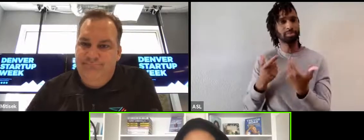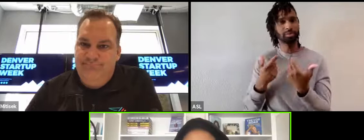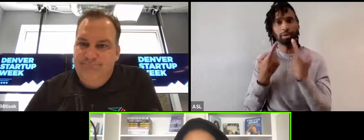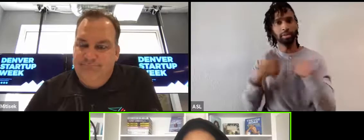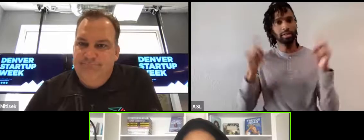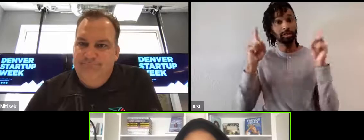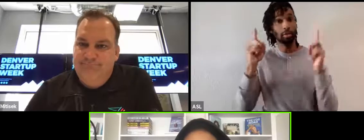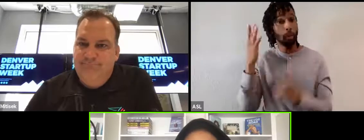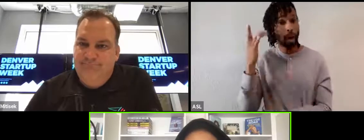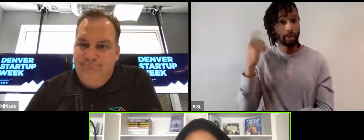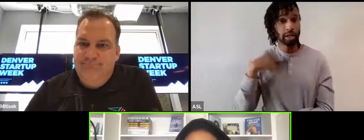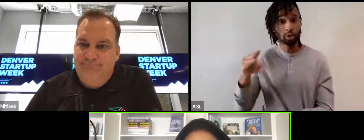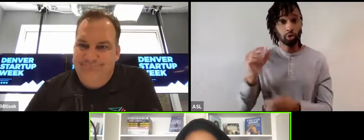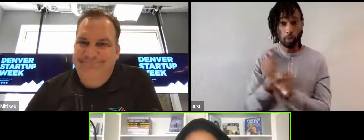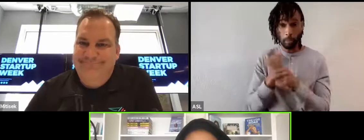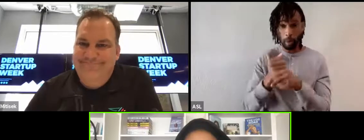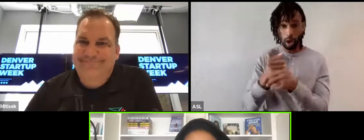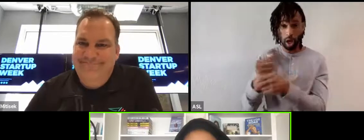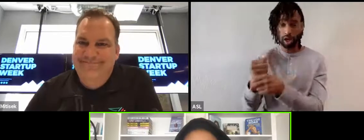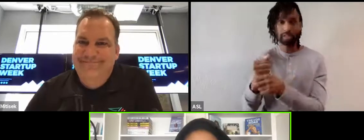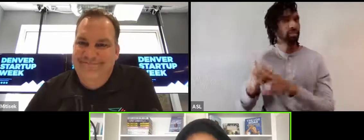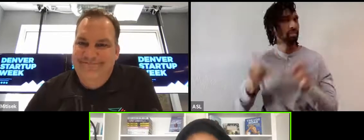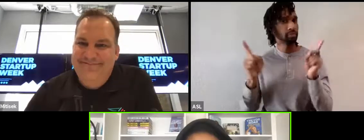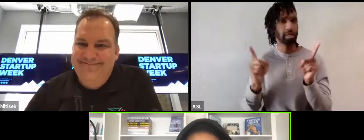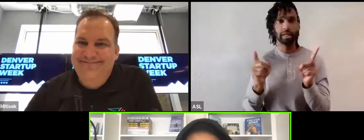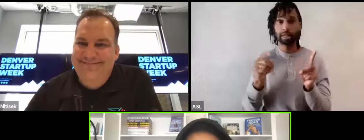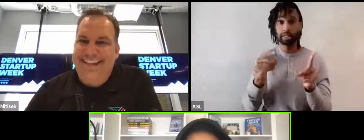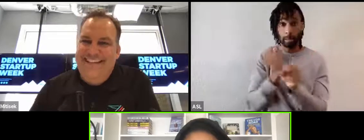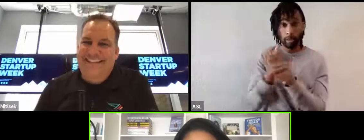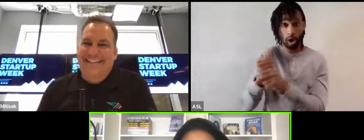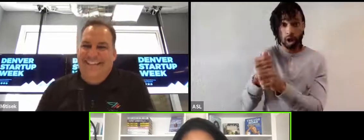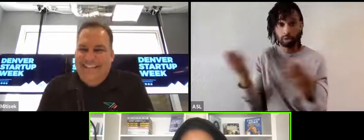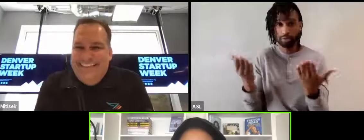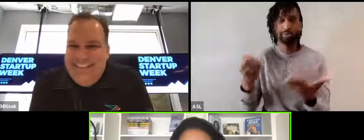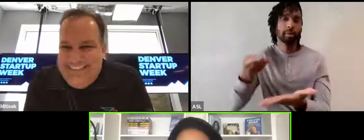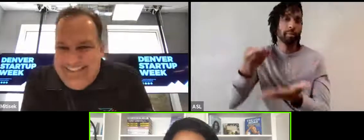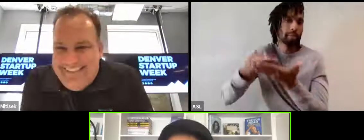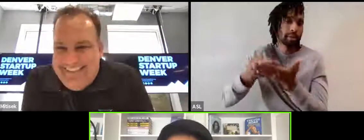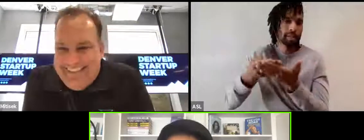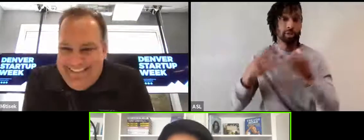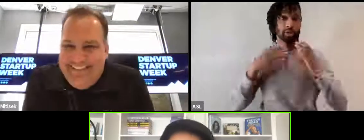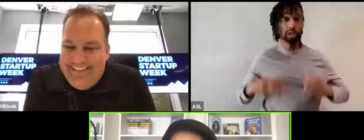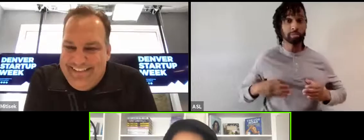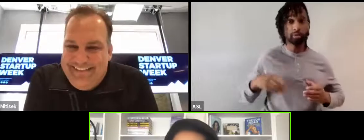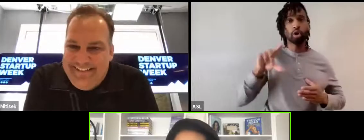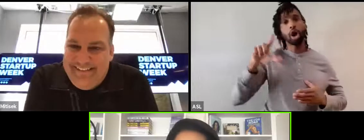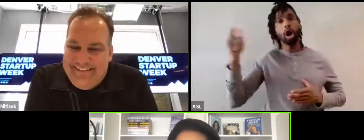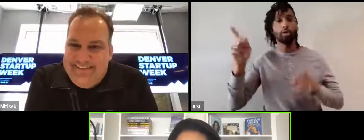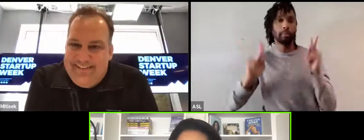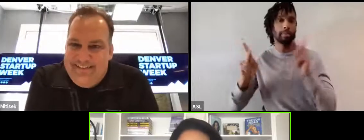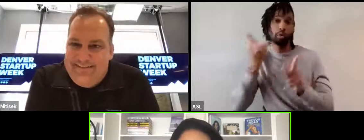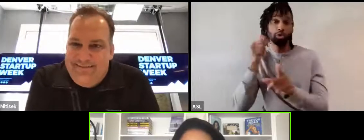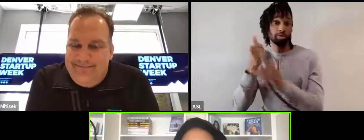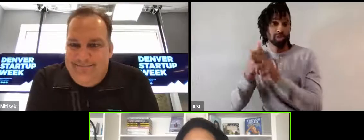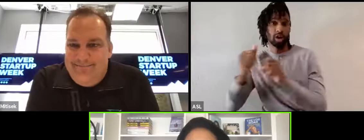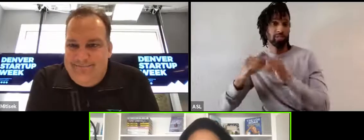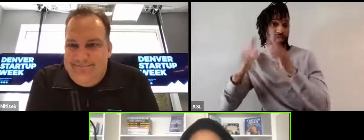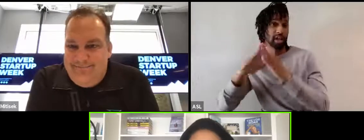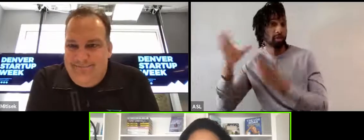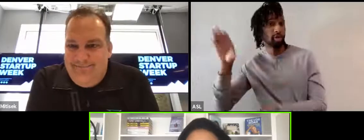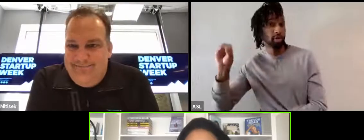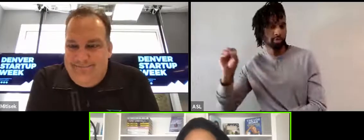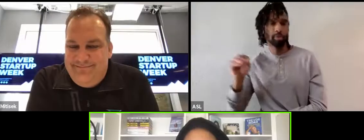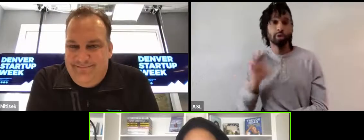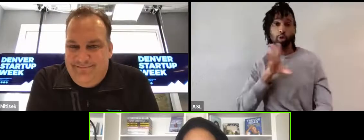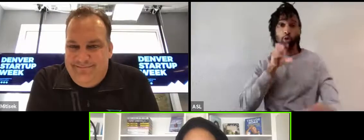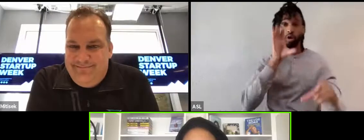your product is a little different. You know, your product is money. Yeah. Your customers are other founders. Your investors are